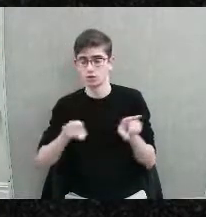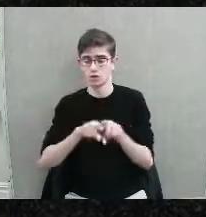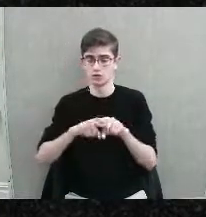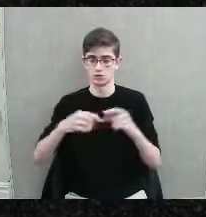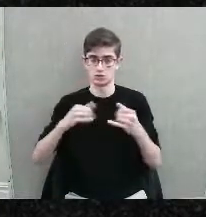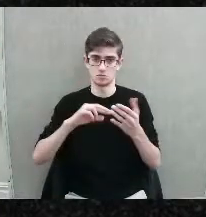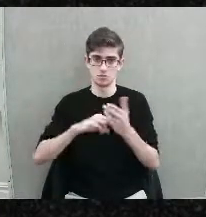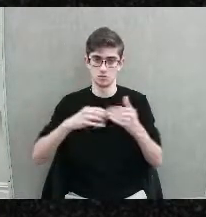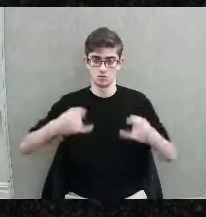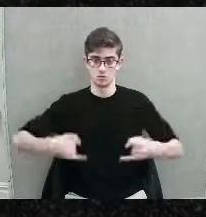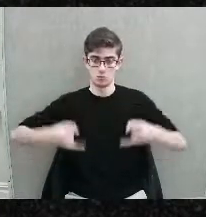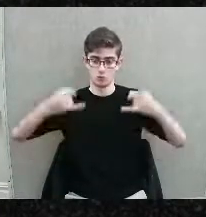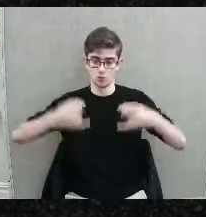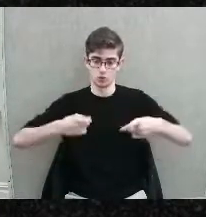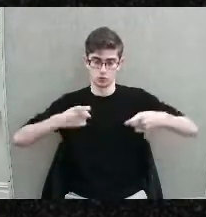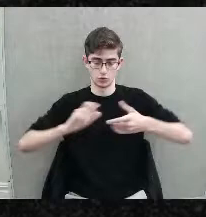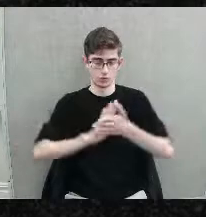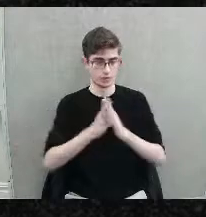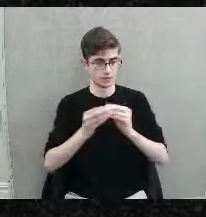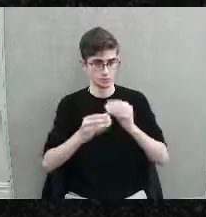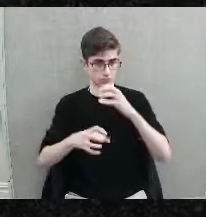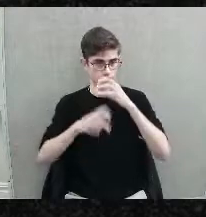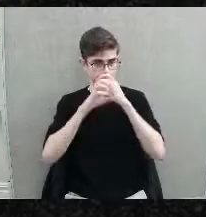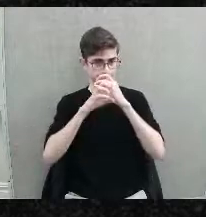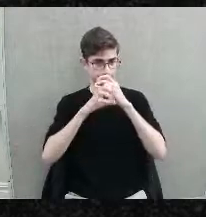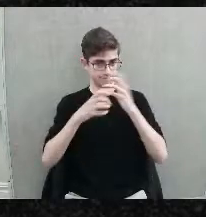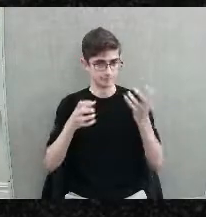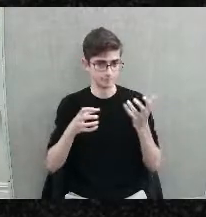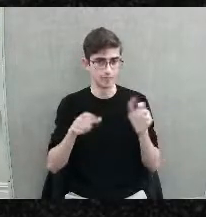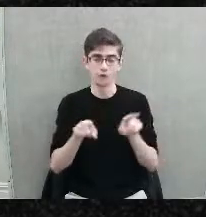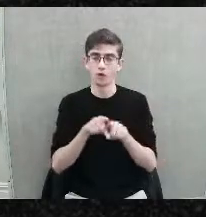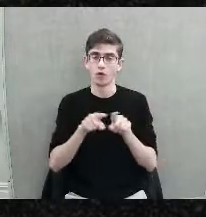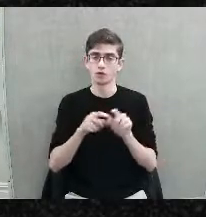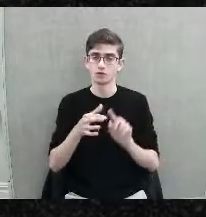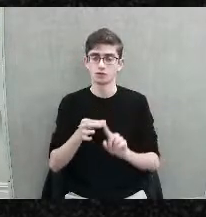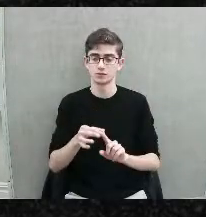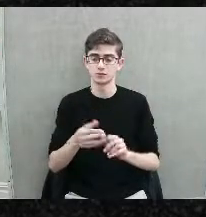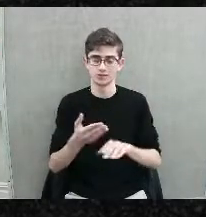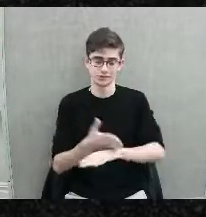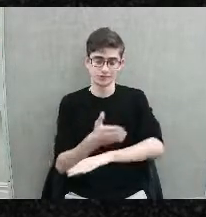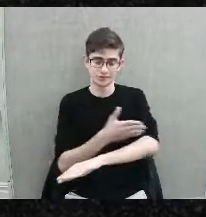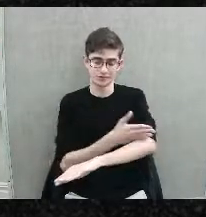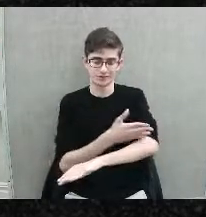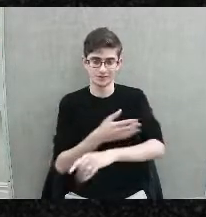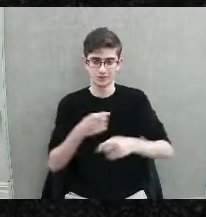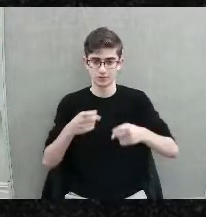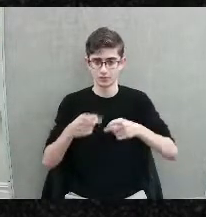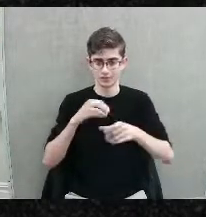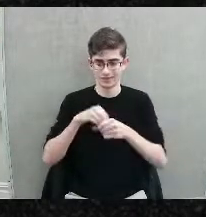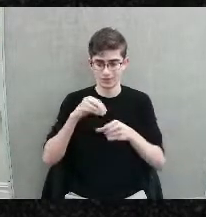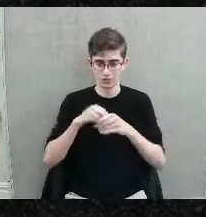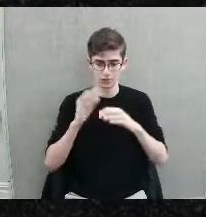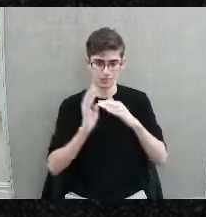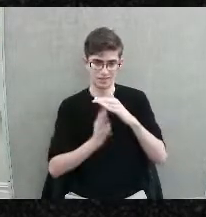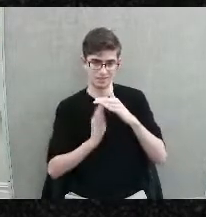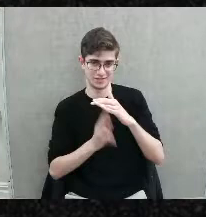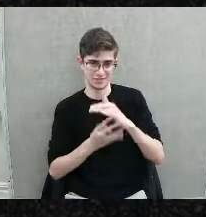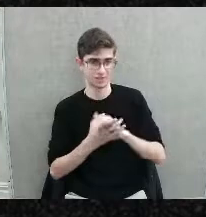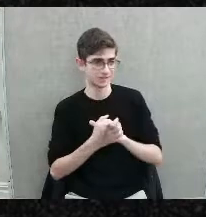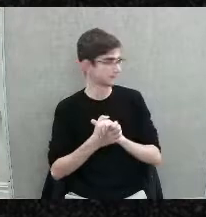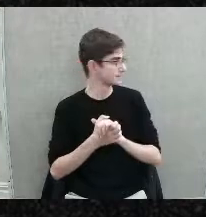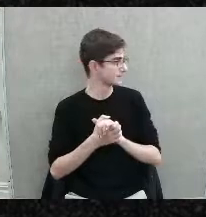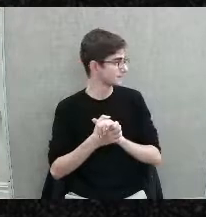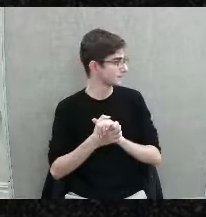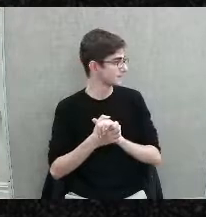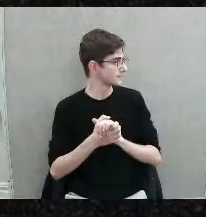control and increasing regulation of internal migration, as well as Fatih Shah's case in India